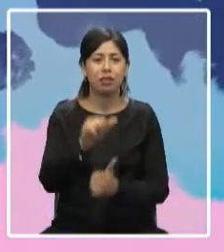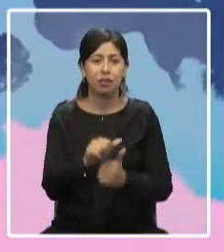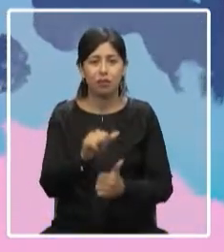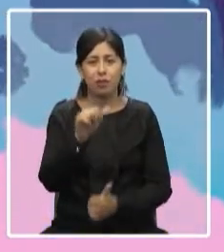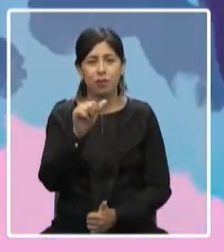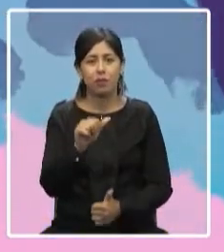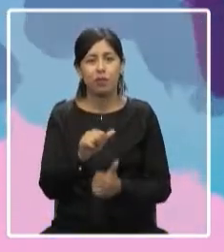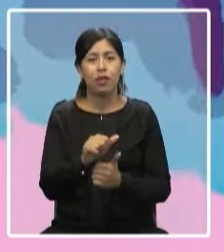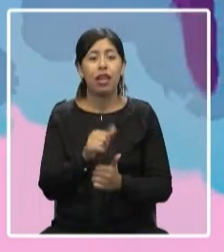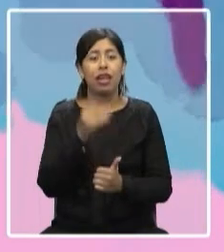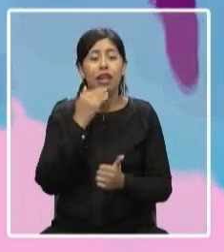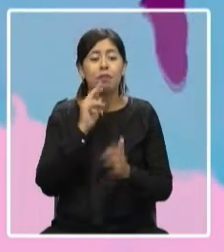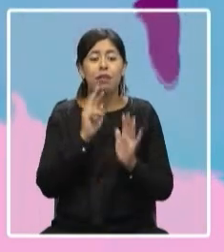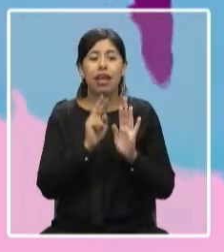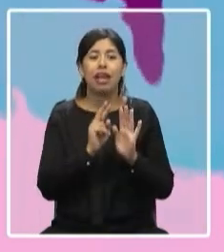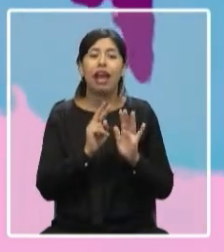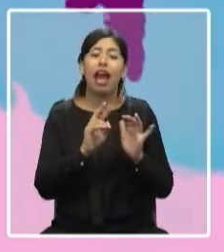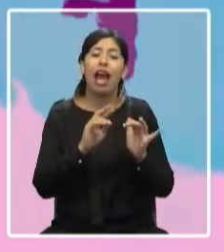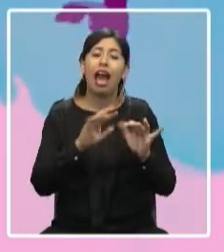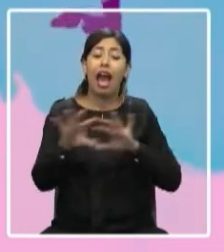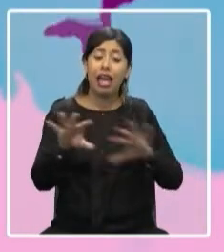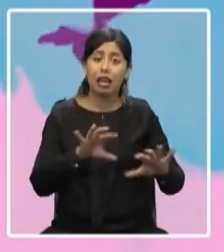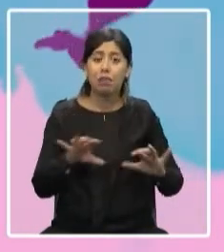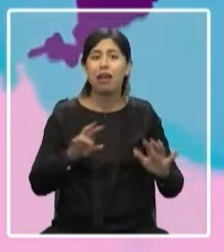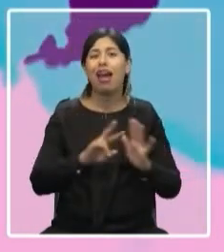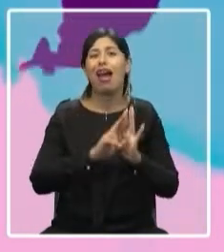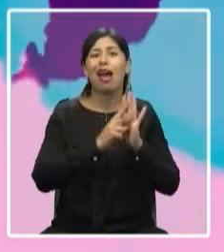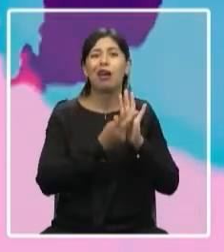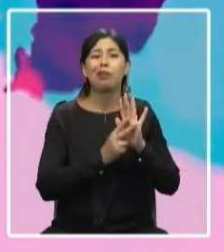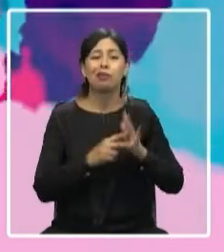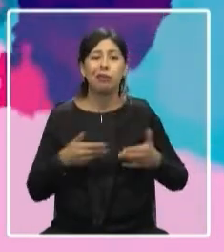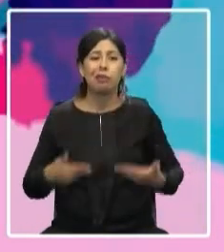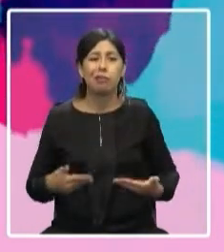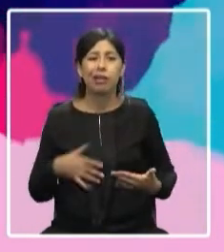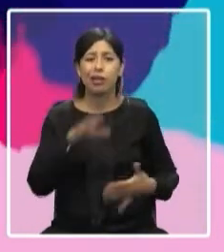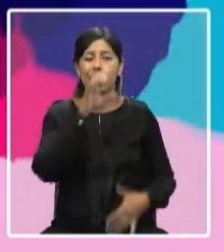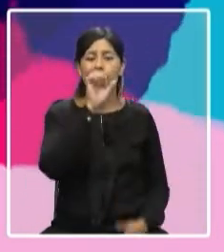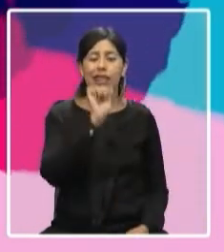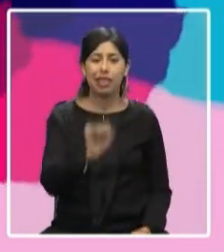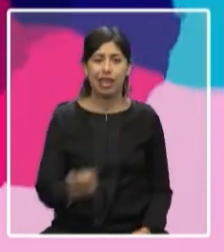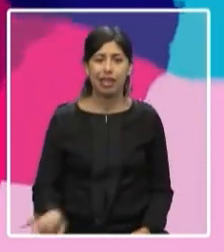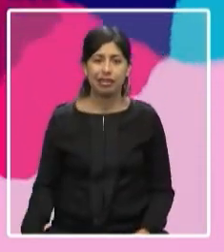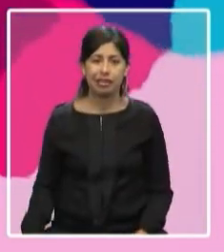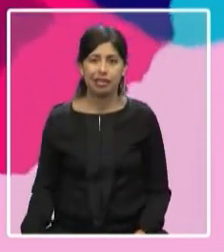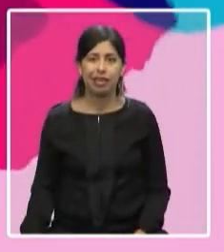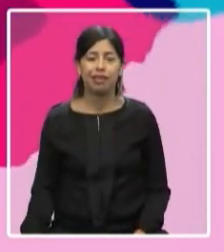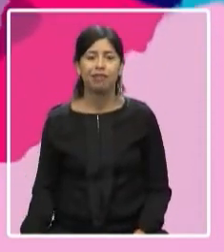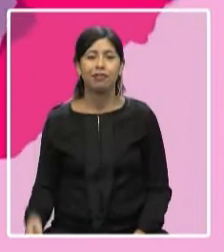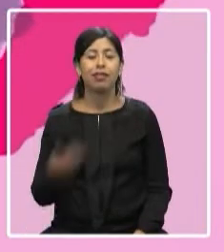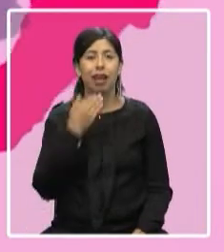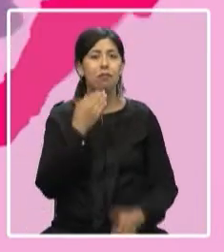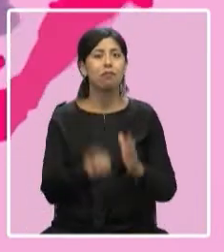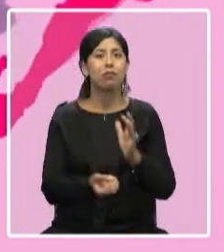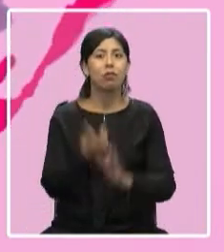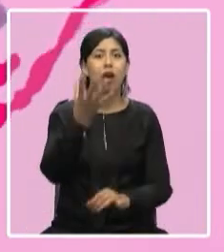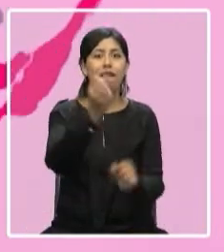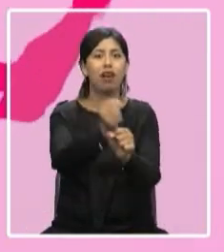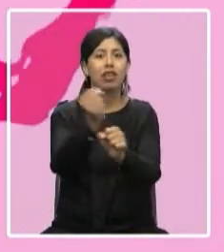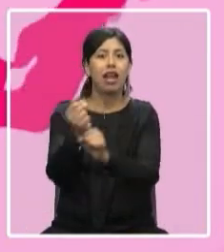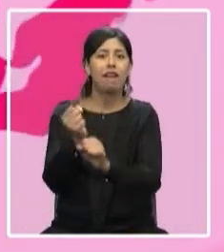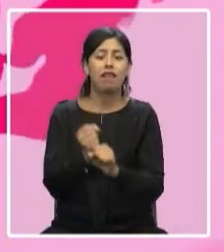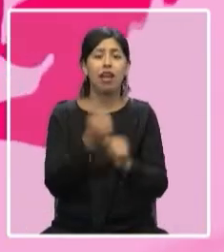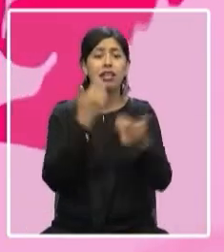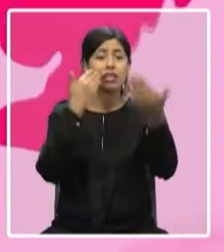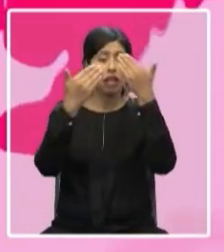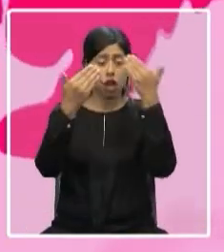are now done for us by our tools. There's also new work. Here are some new jobs added to the US economy over the last couple of